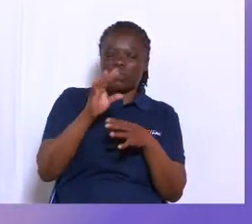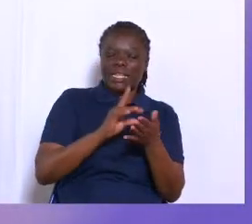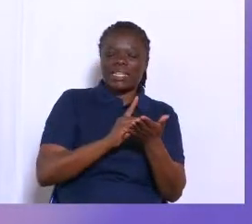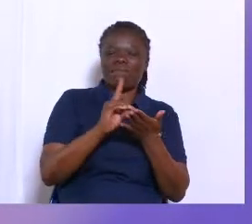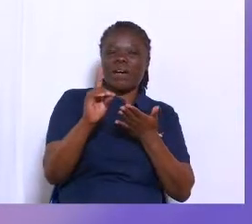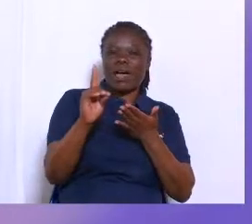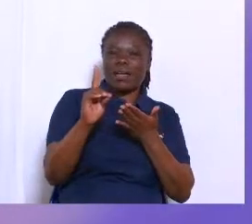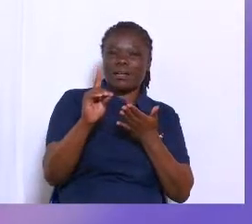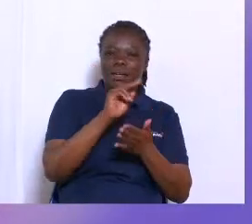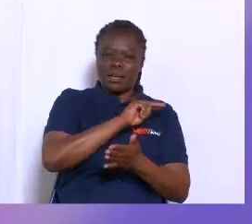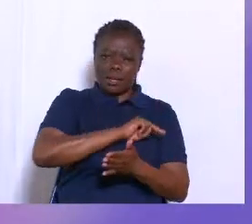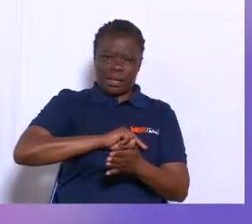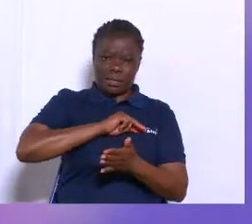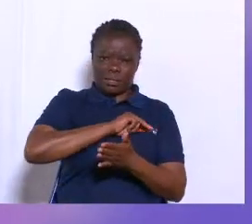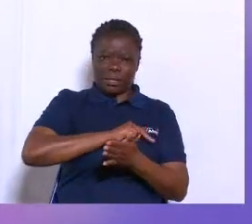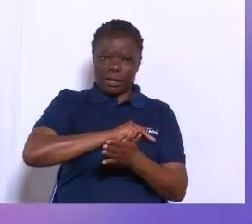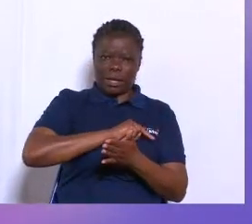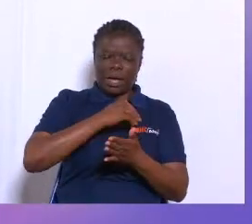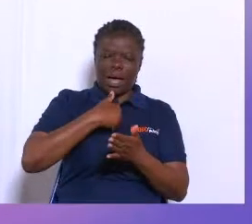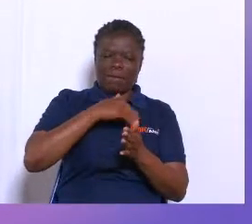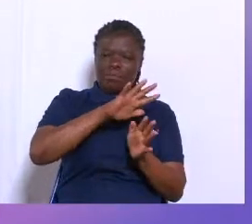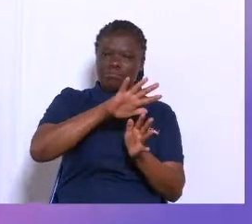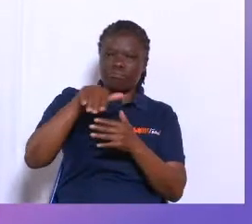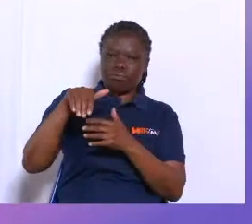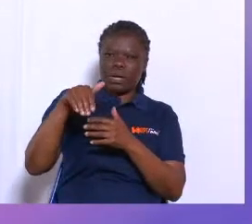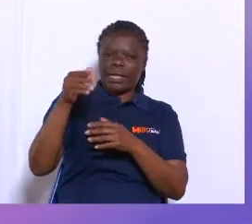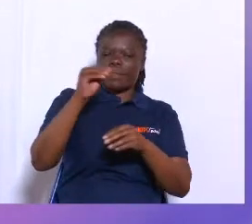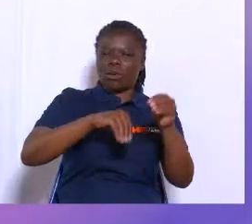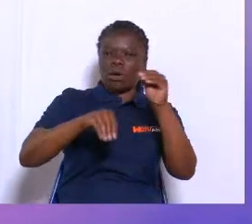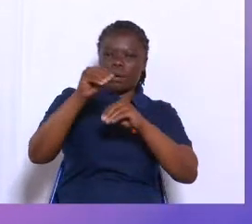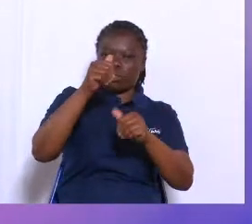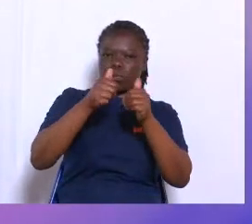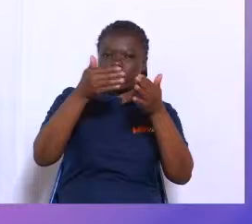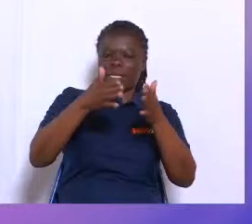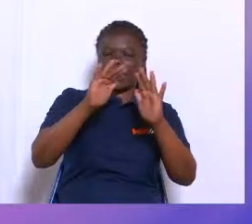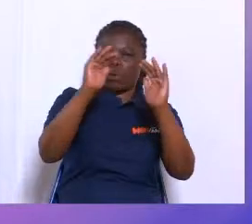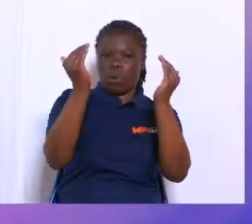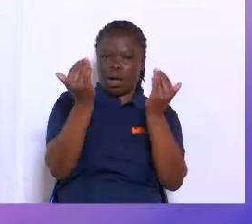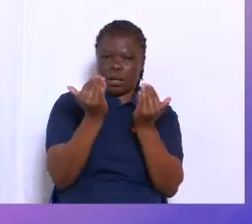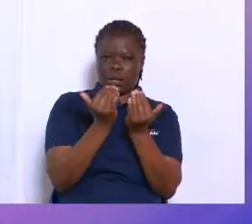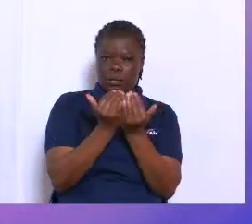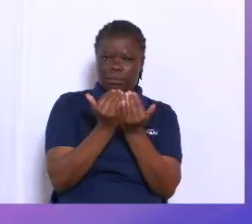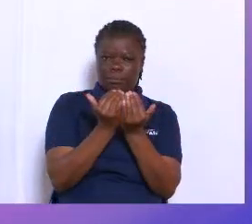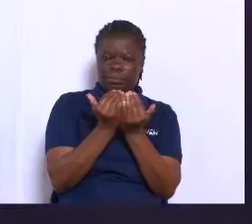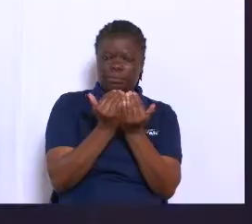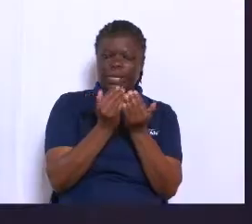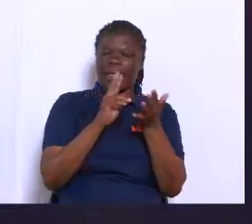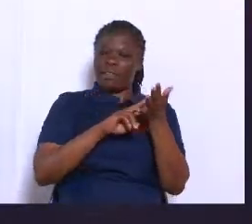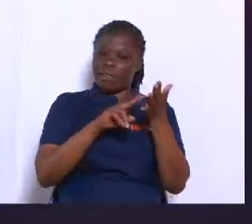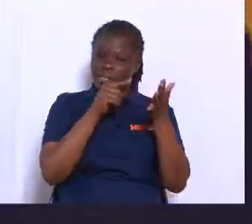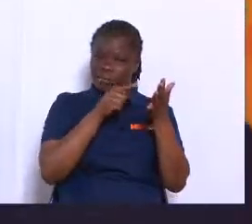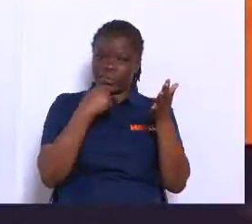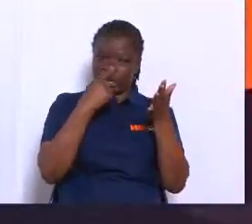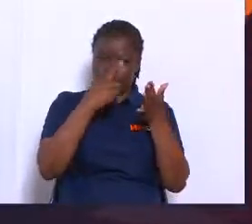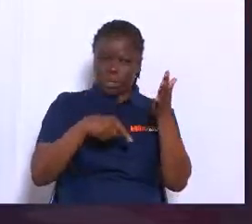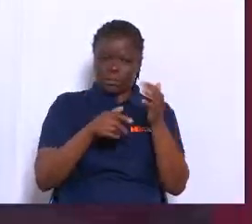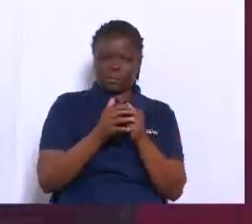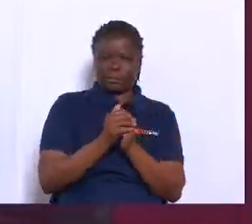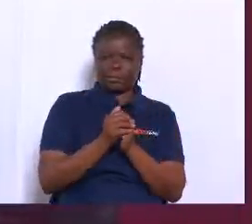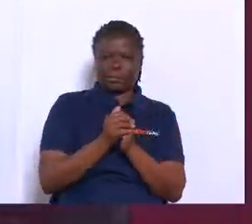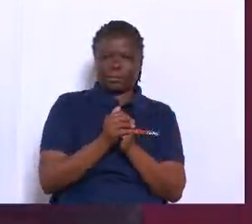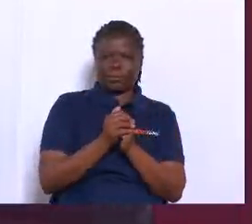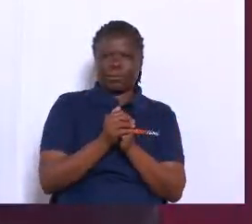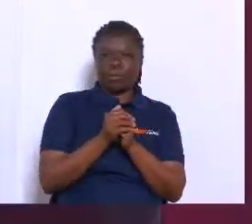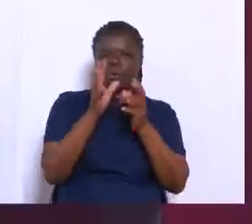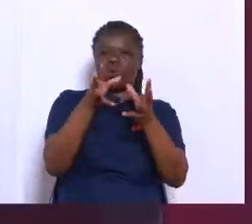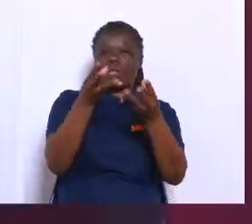nature, having escaped the corruption that is in the world through lust. Now notice what Scripture says. It says that we've